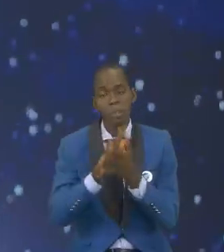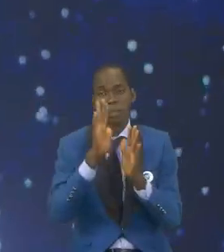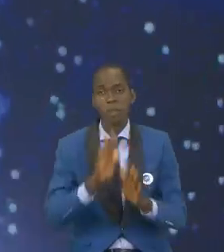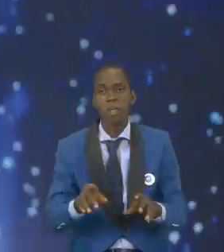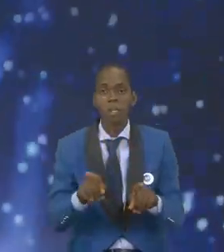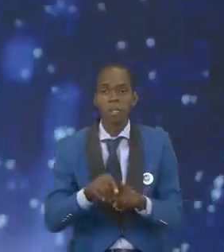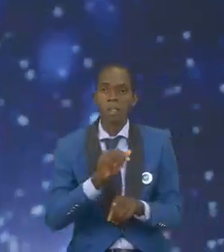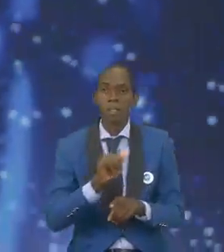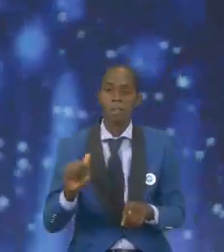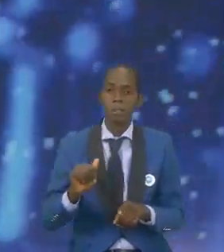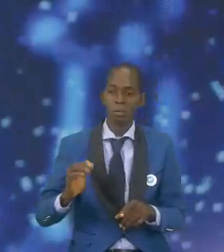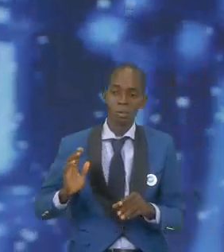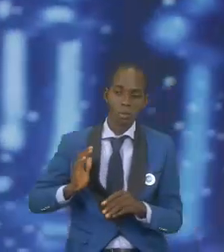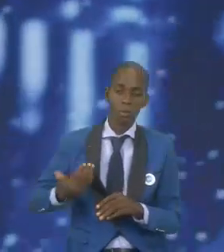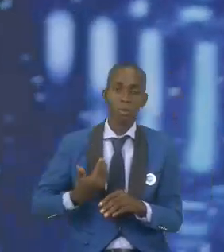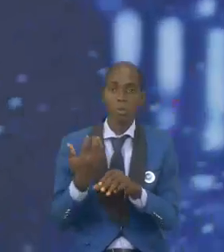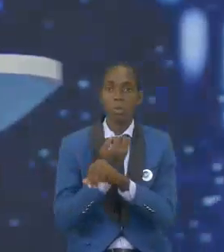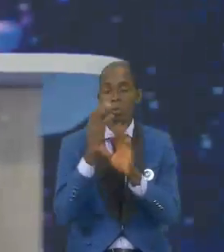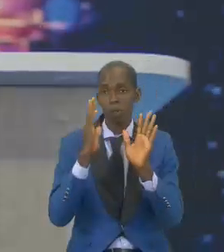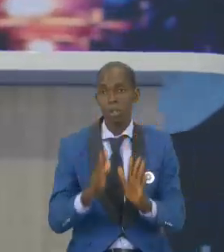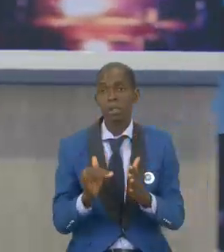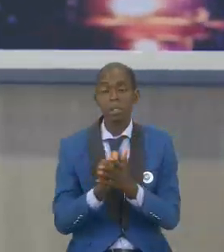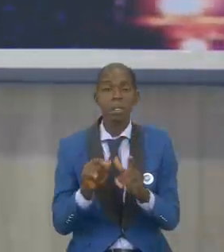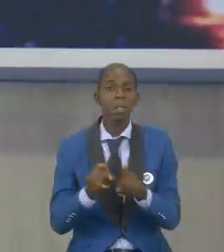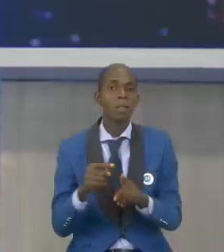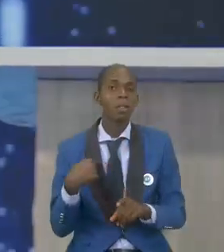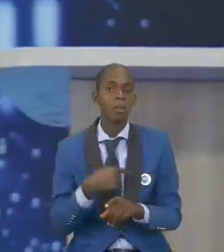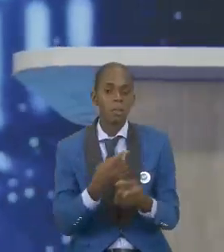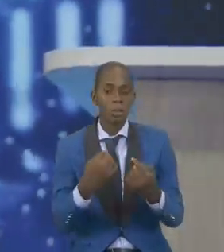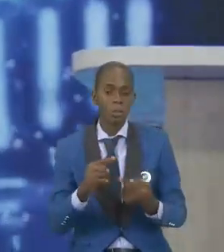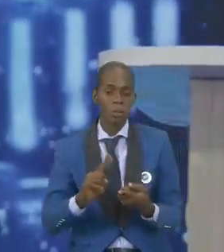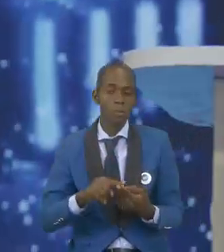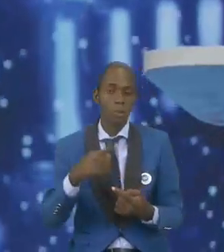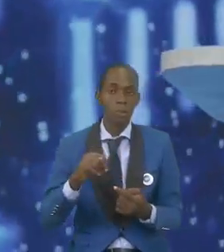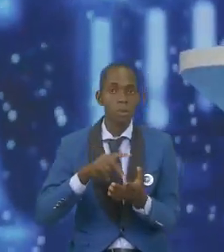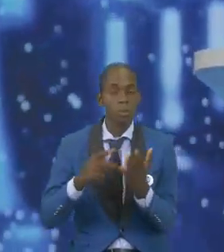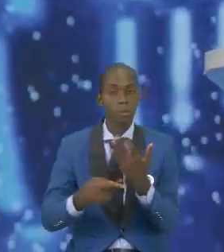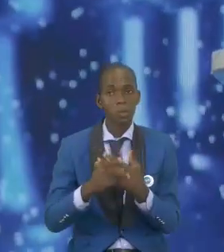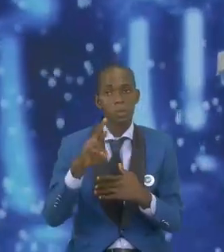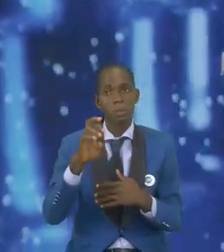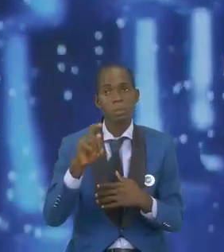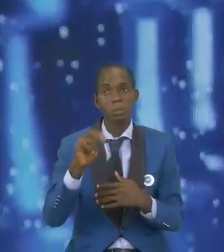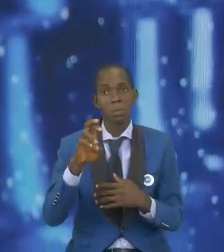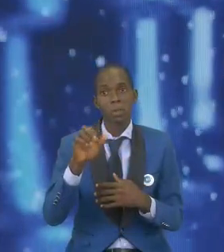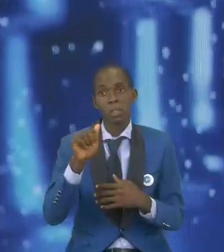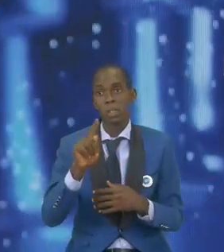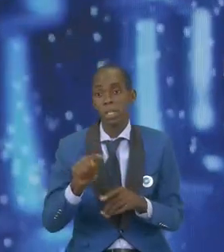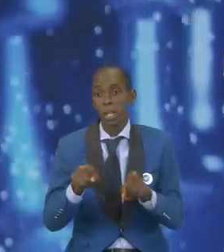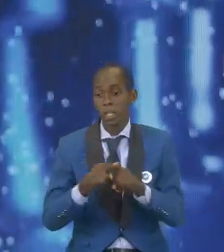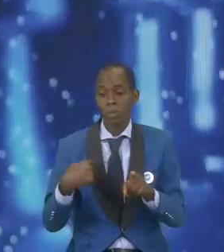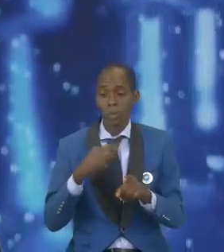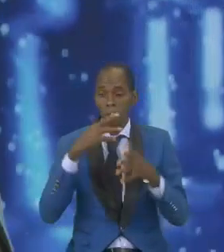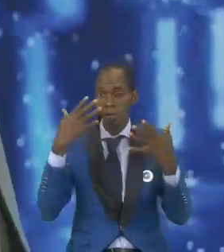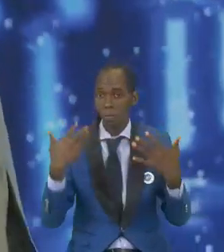the retreat, by the time we're finishing the retreat, I will identify the task He has given me,